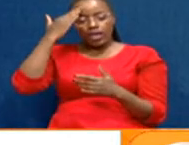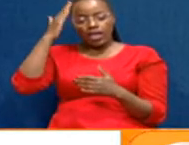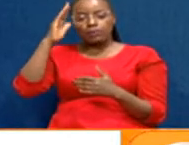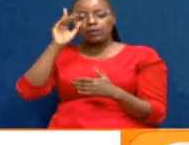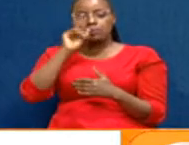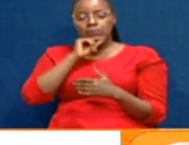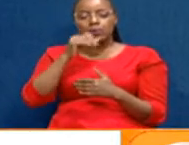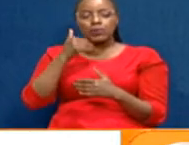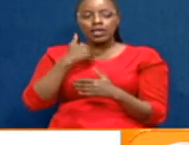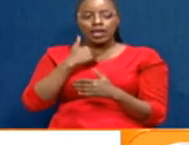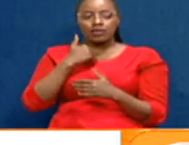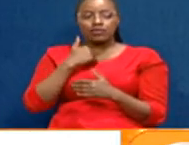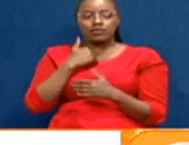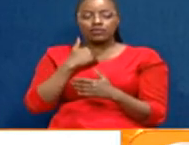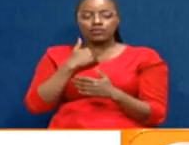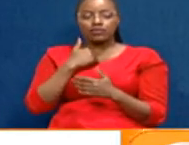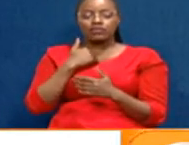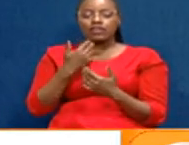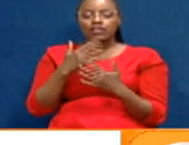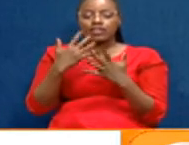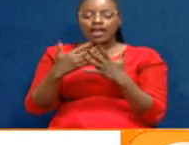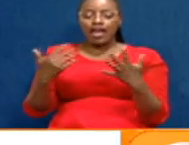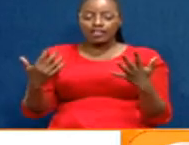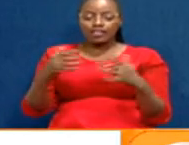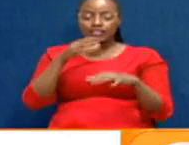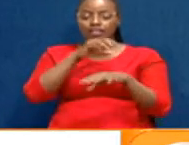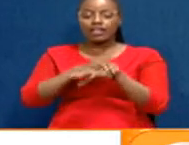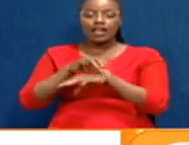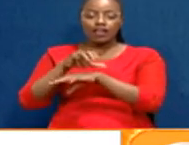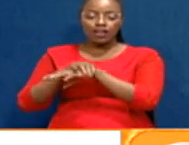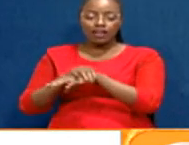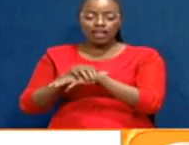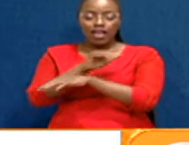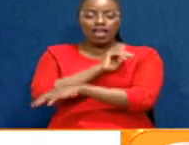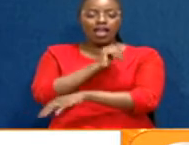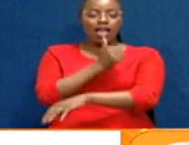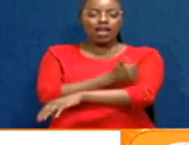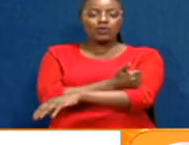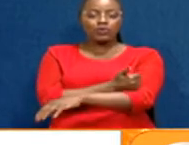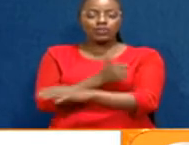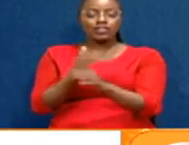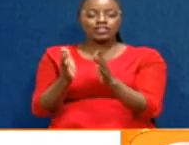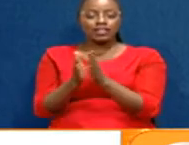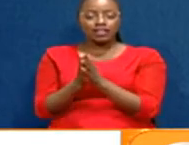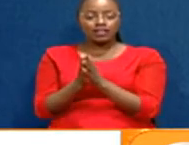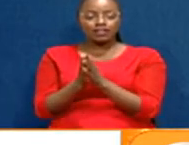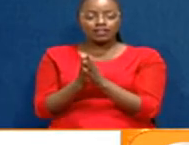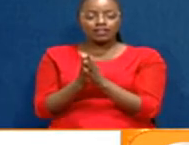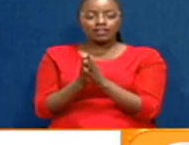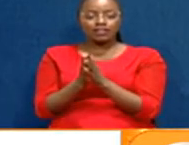that there is the Asset Recovery Authority, and